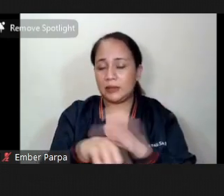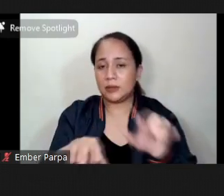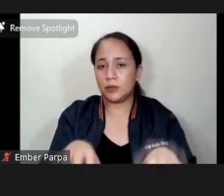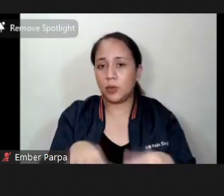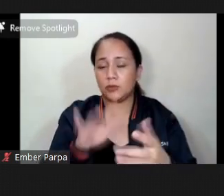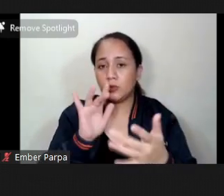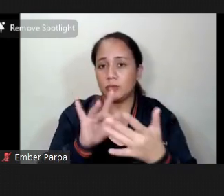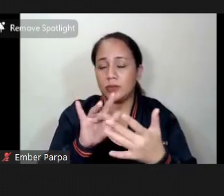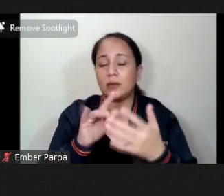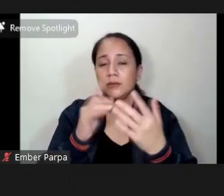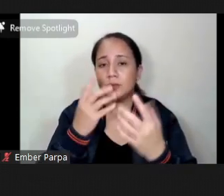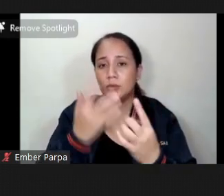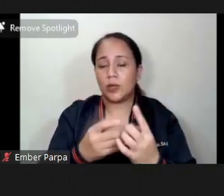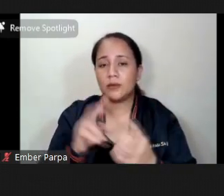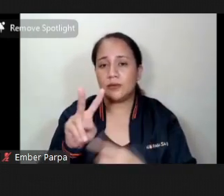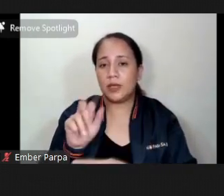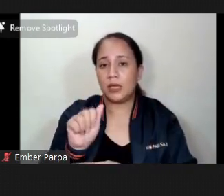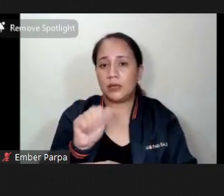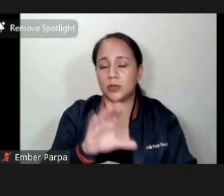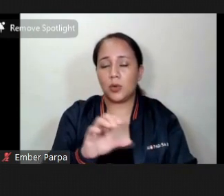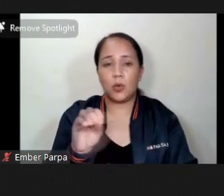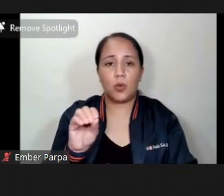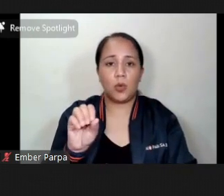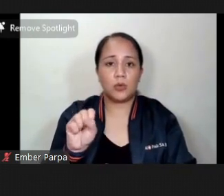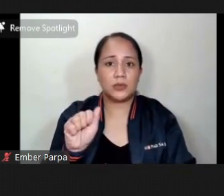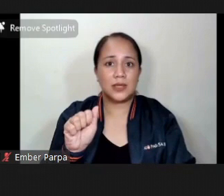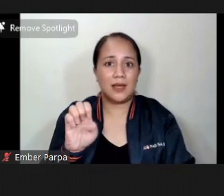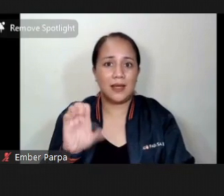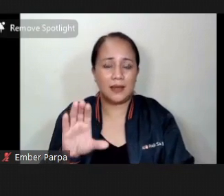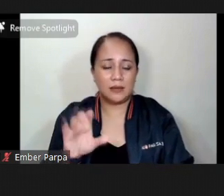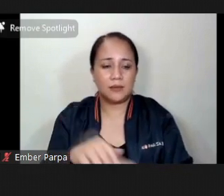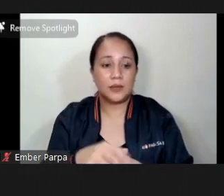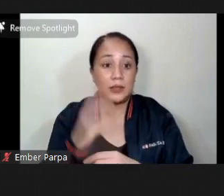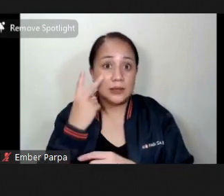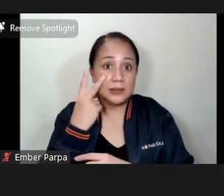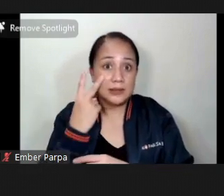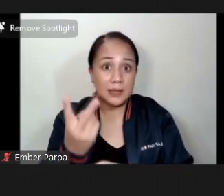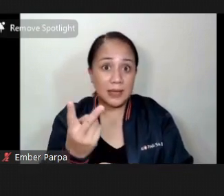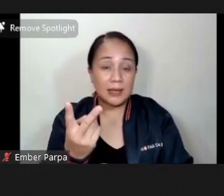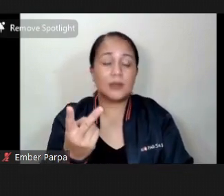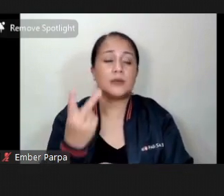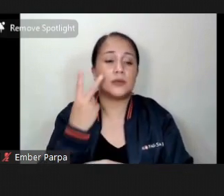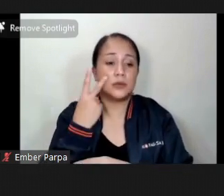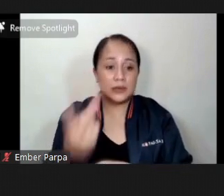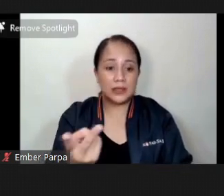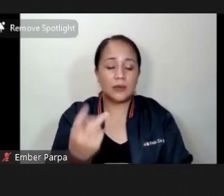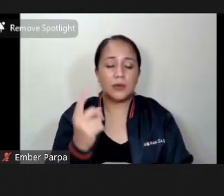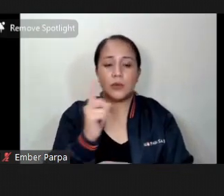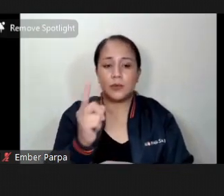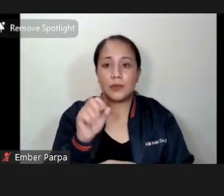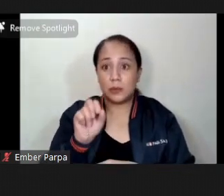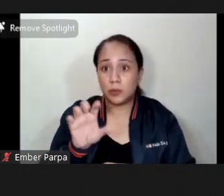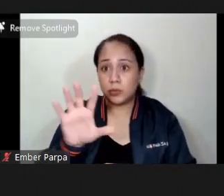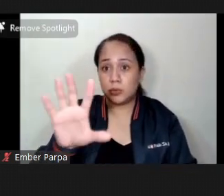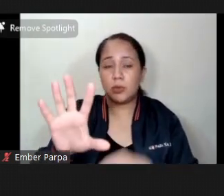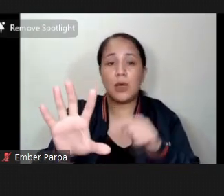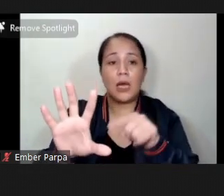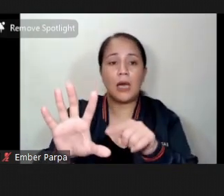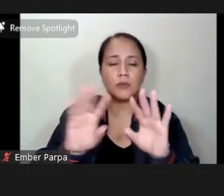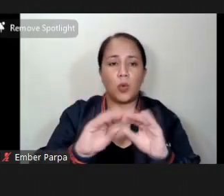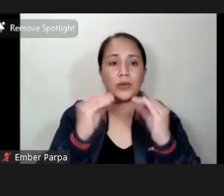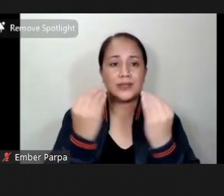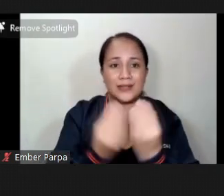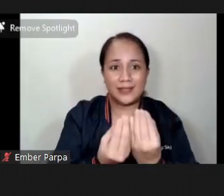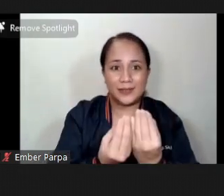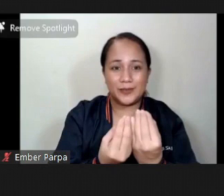they can report VAC or OSAIC. So sa nakikita nyo po ngayon sa screen po, so ito po ang mga